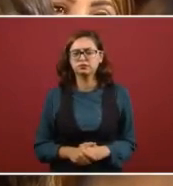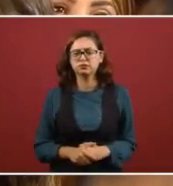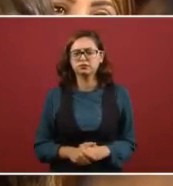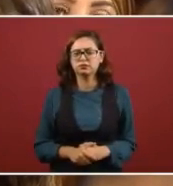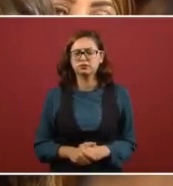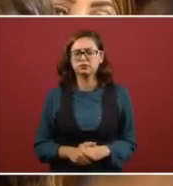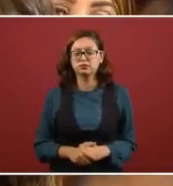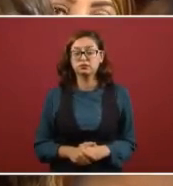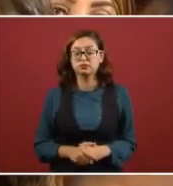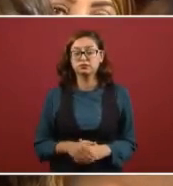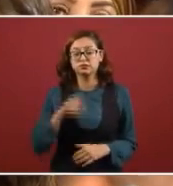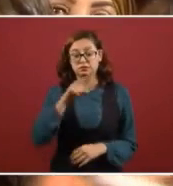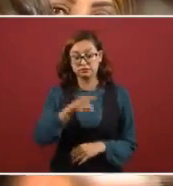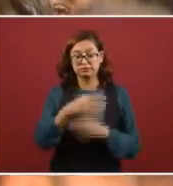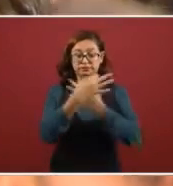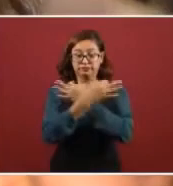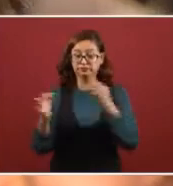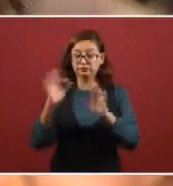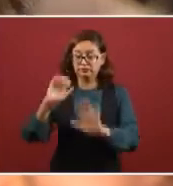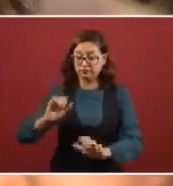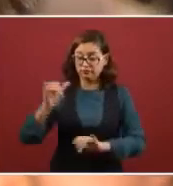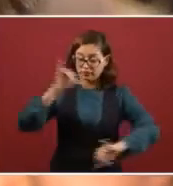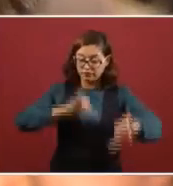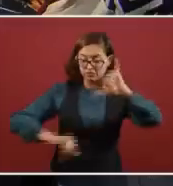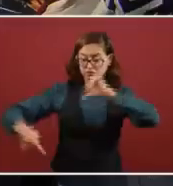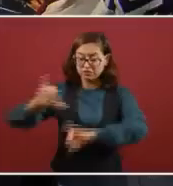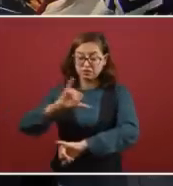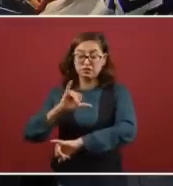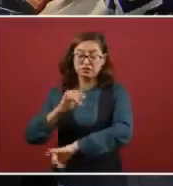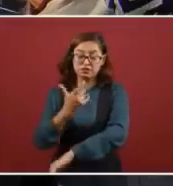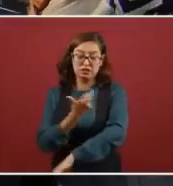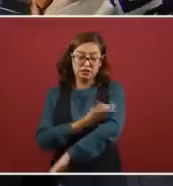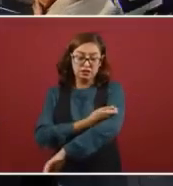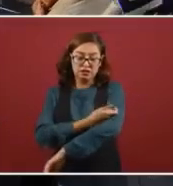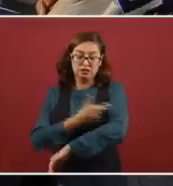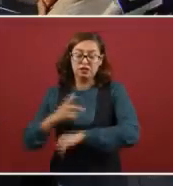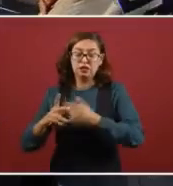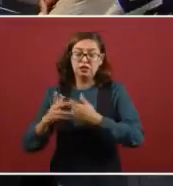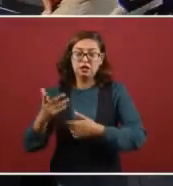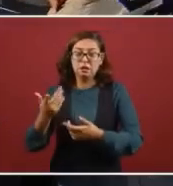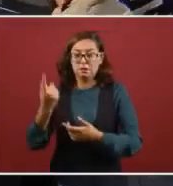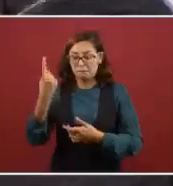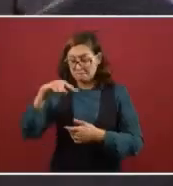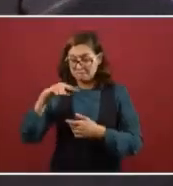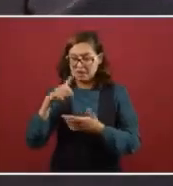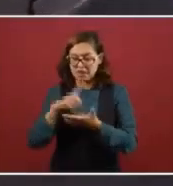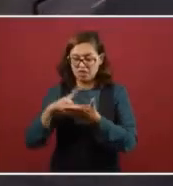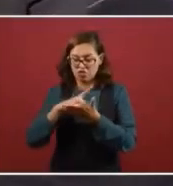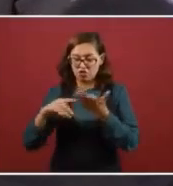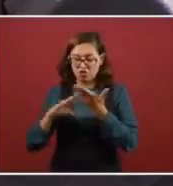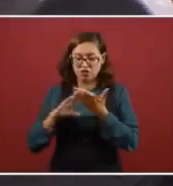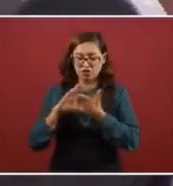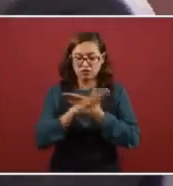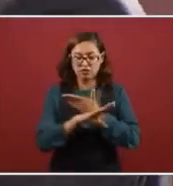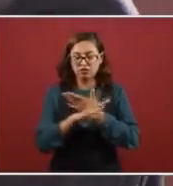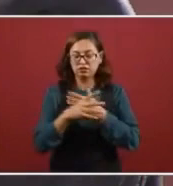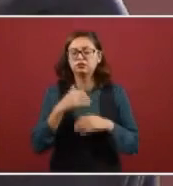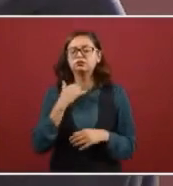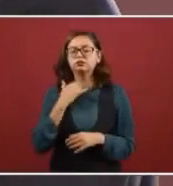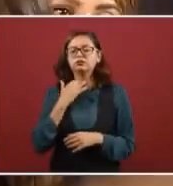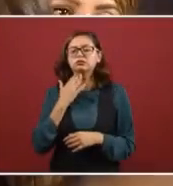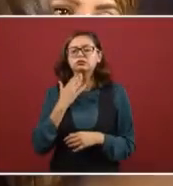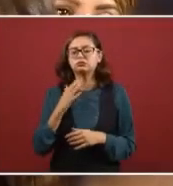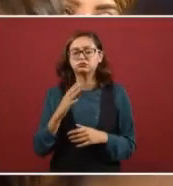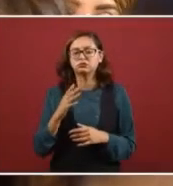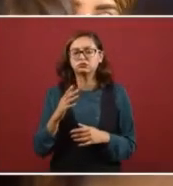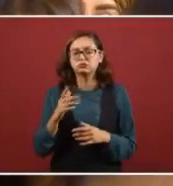que acaba de anunciar que ya cerró? that Sí, puede ser. part of it No, is esto no. closed? Esto es directo para No, los- this is No, ya, directly. es un presupuesto Ah,